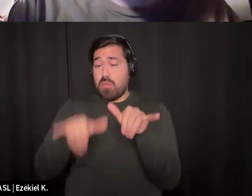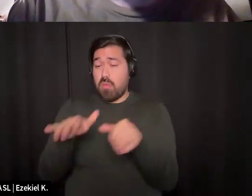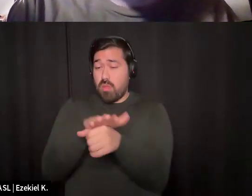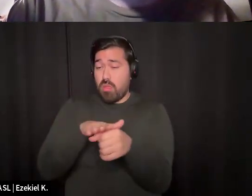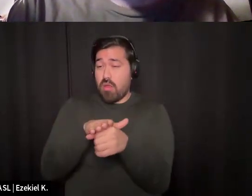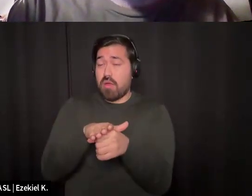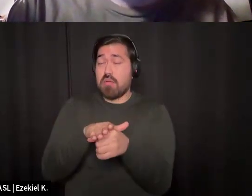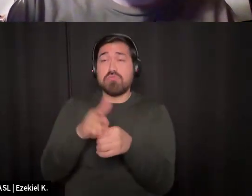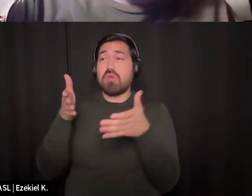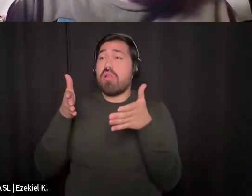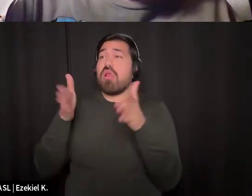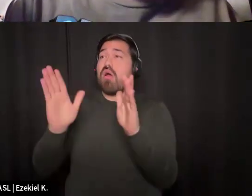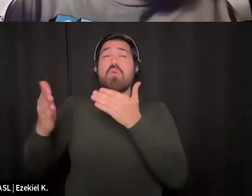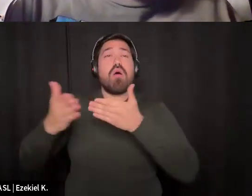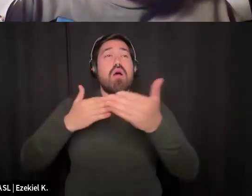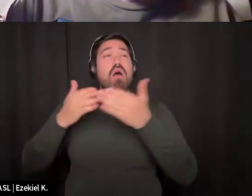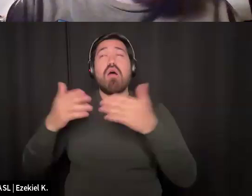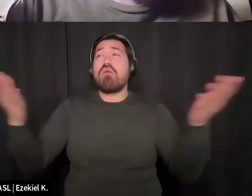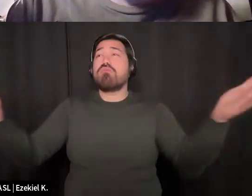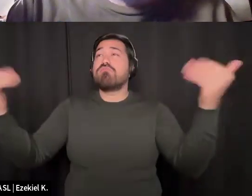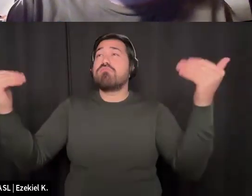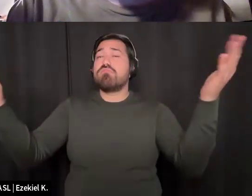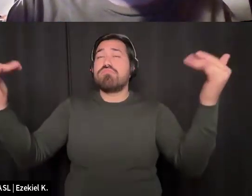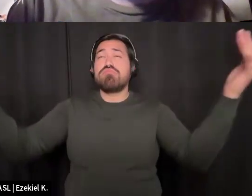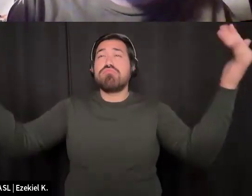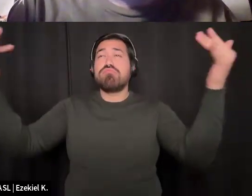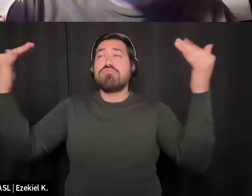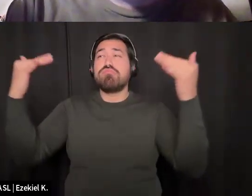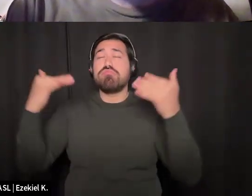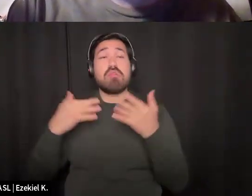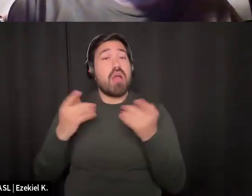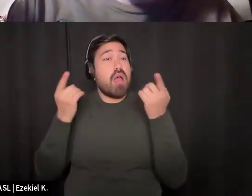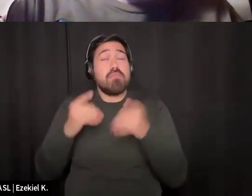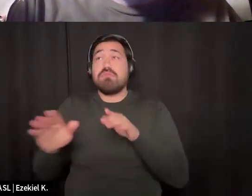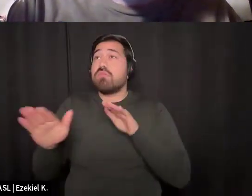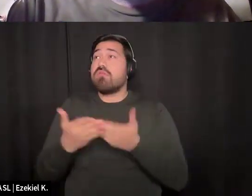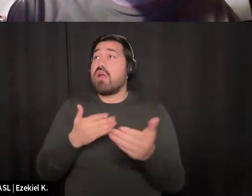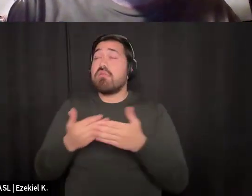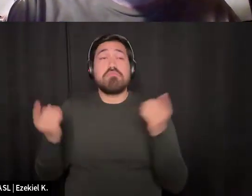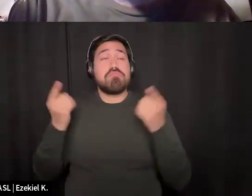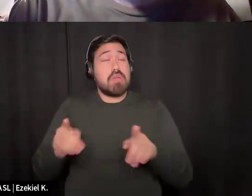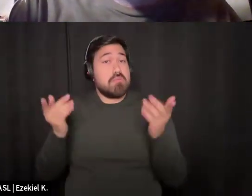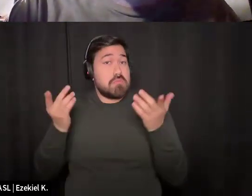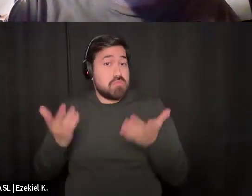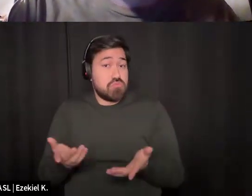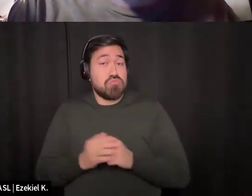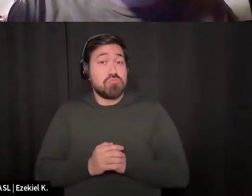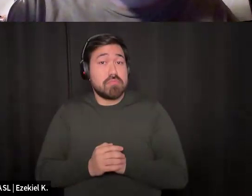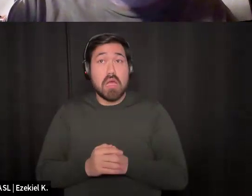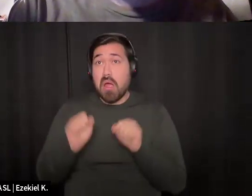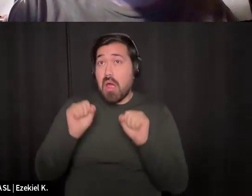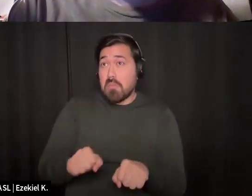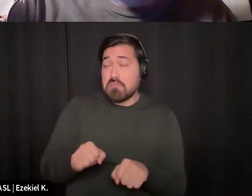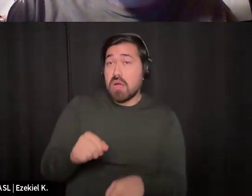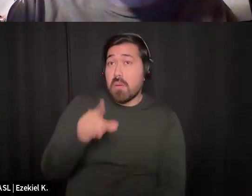just letting whatever um, happens happen. I mean, it might be birds that